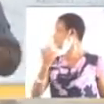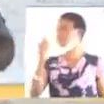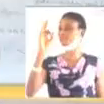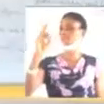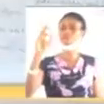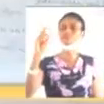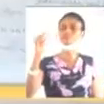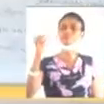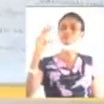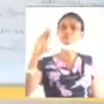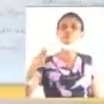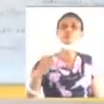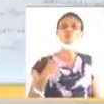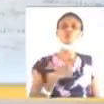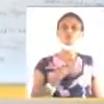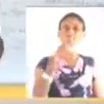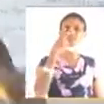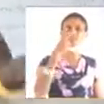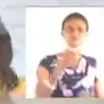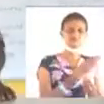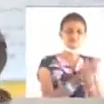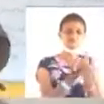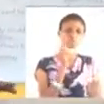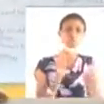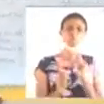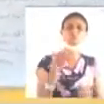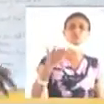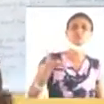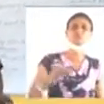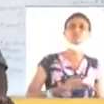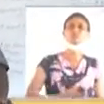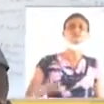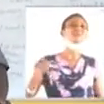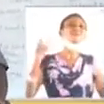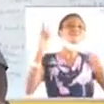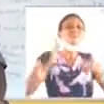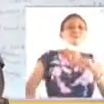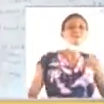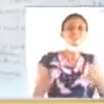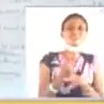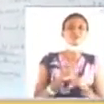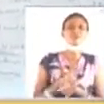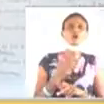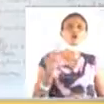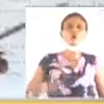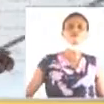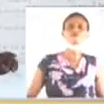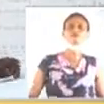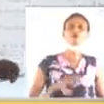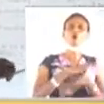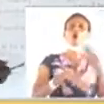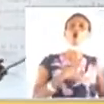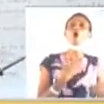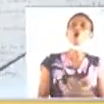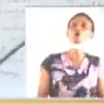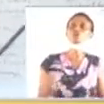persons there, and those persons cannot man the entire nation. So it's an issue.